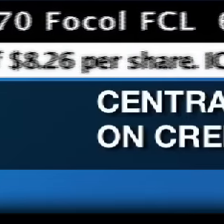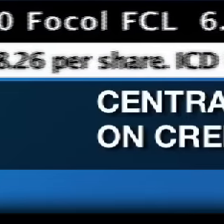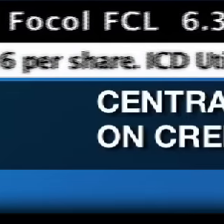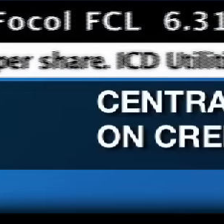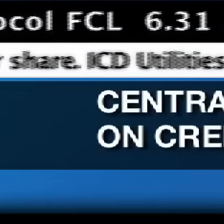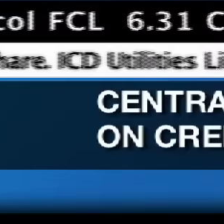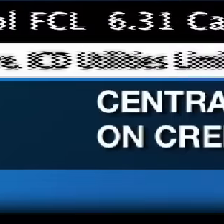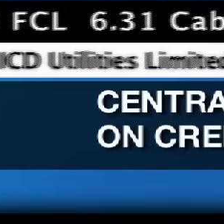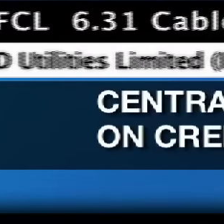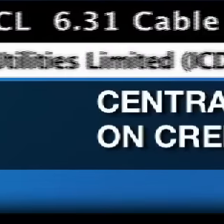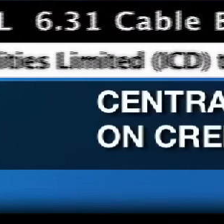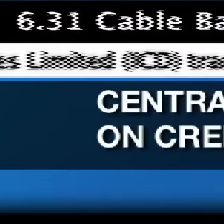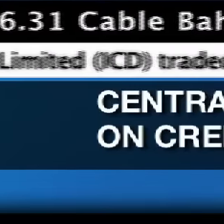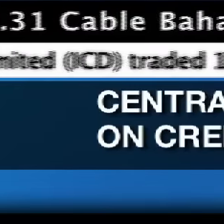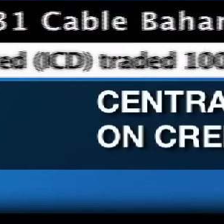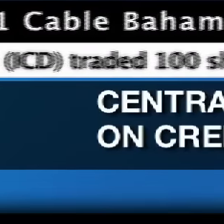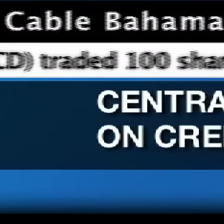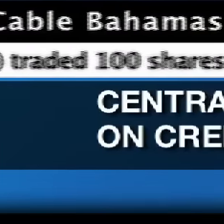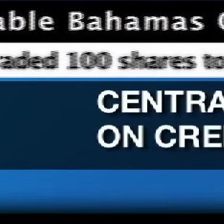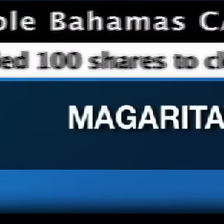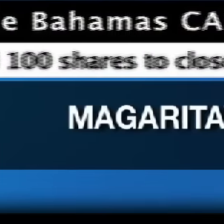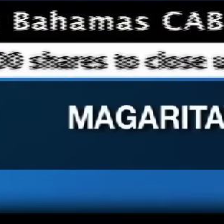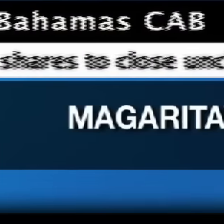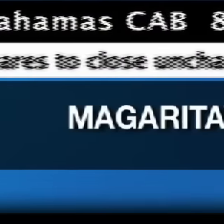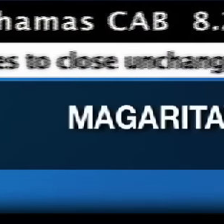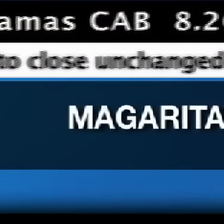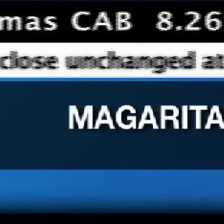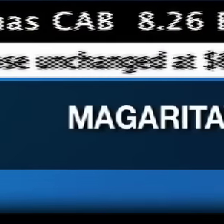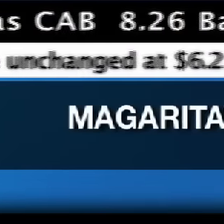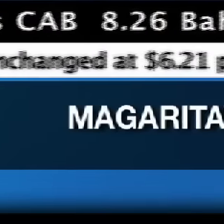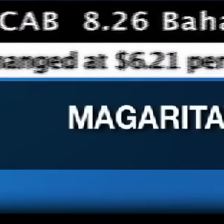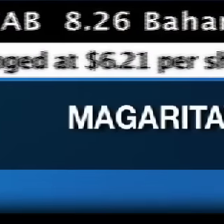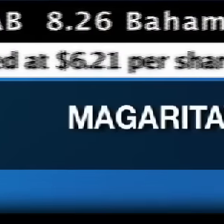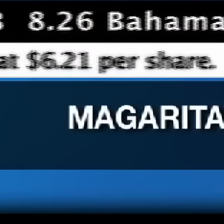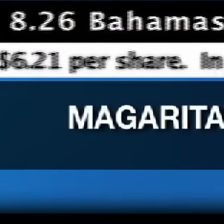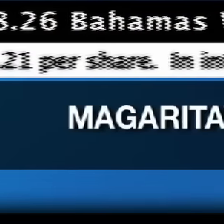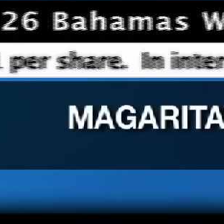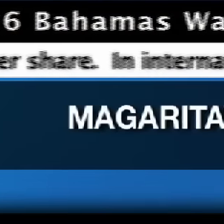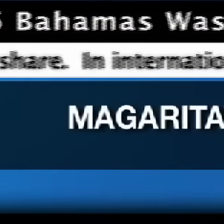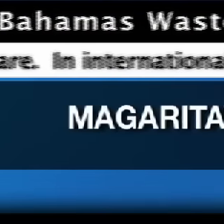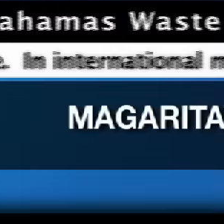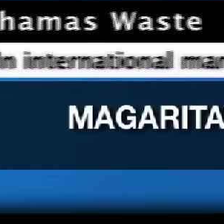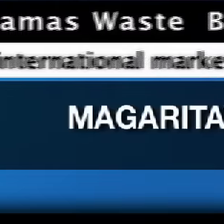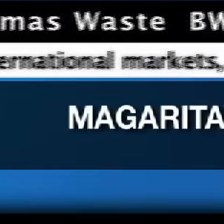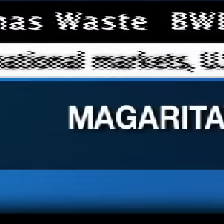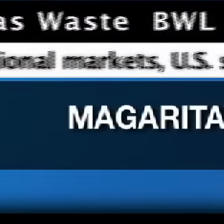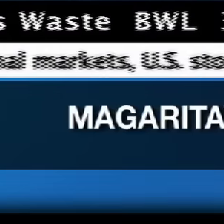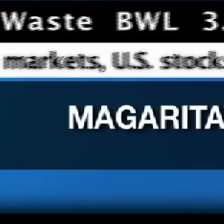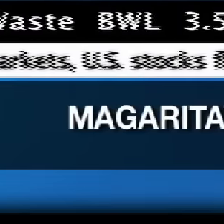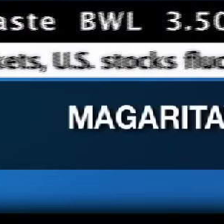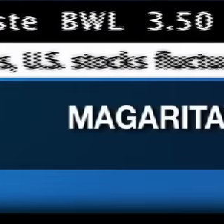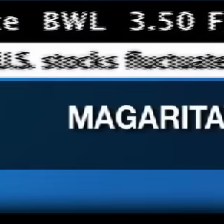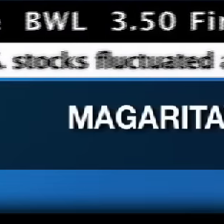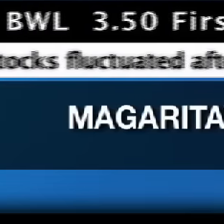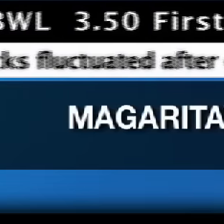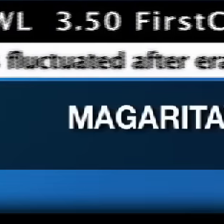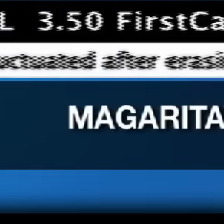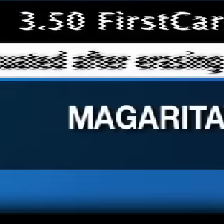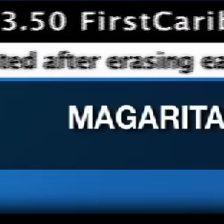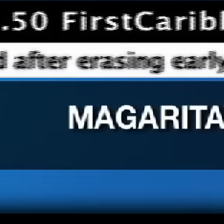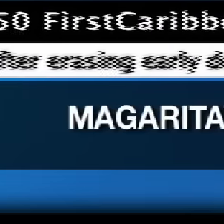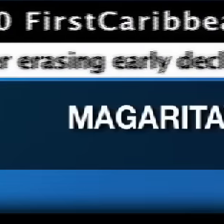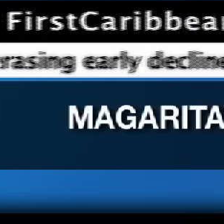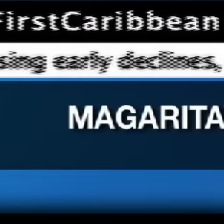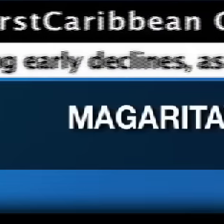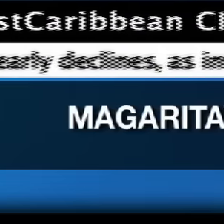1 year or more depending on data accumulation. In other business news, Margaritaville is set to open its first branded Bahamian store in